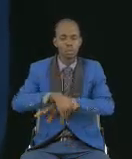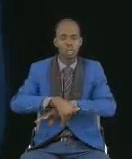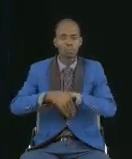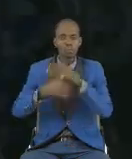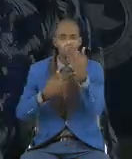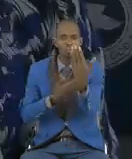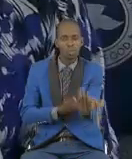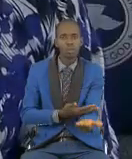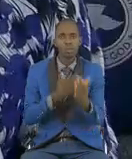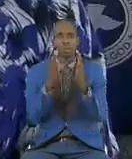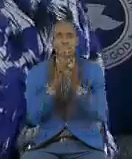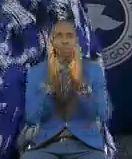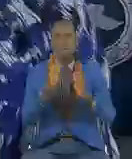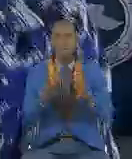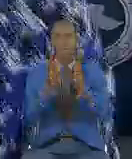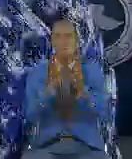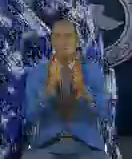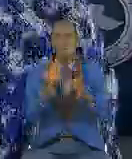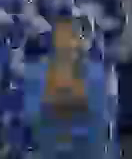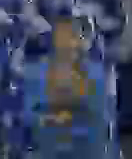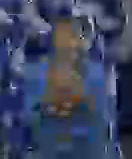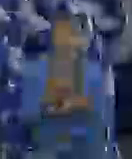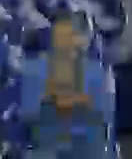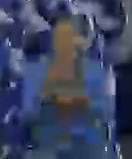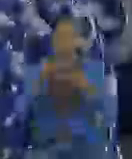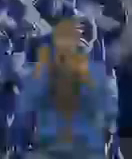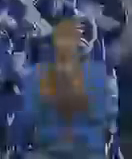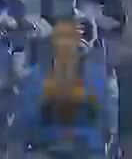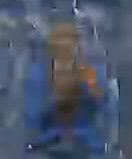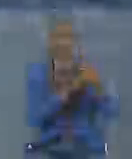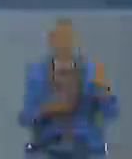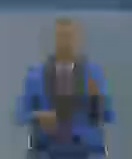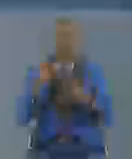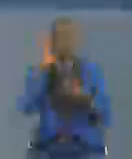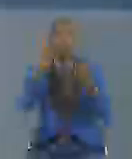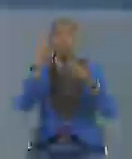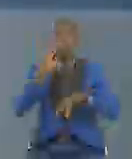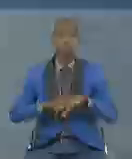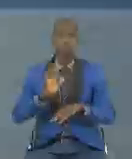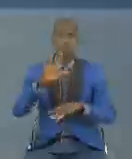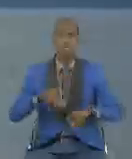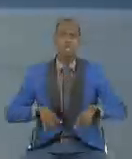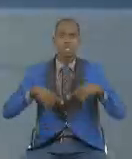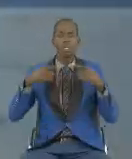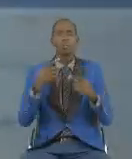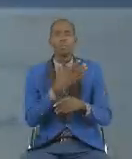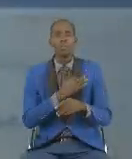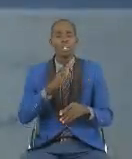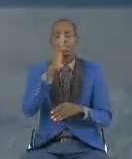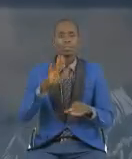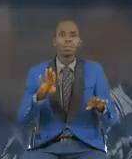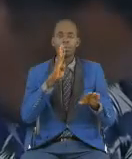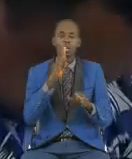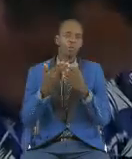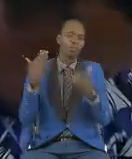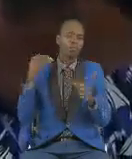prayer, every time, the power of the Lord will descend upon your life like never before in Jesus'